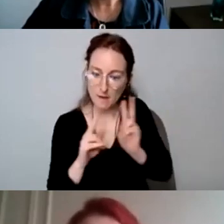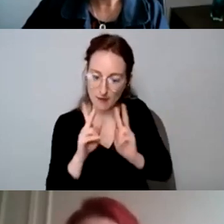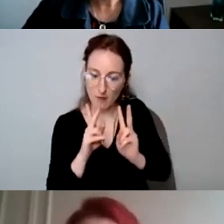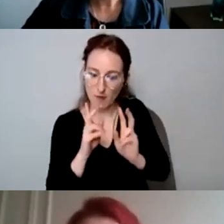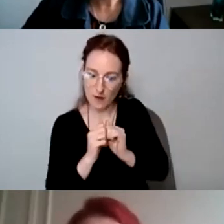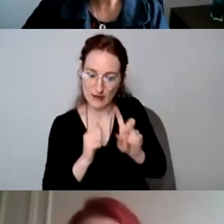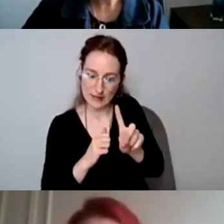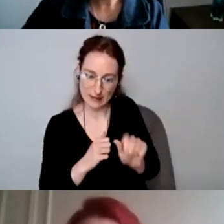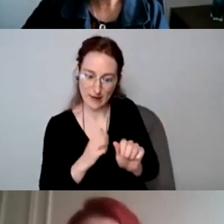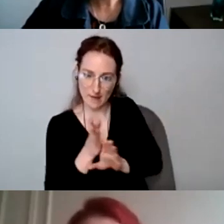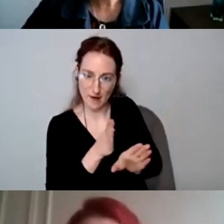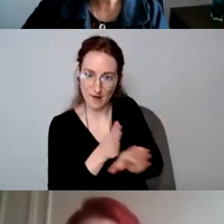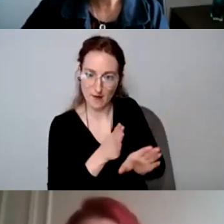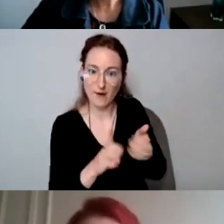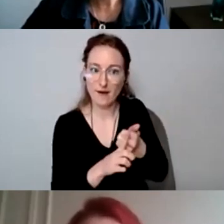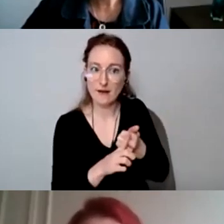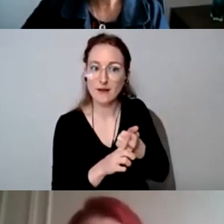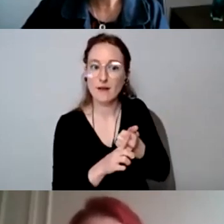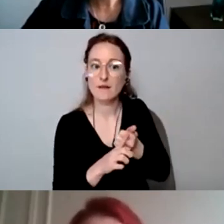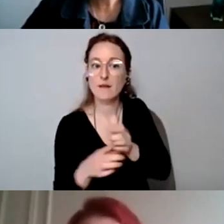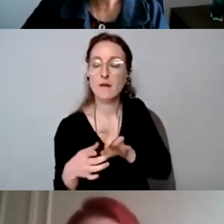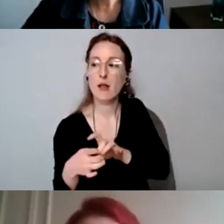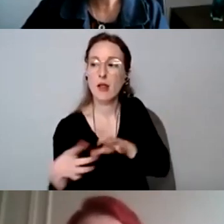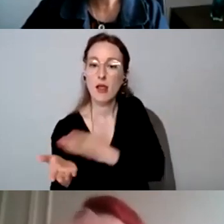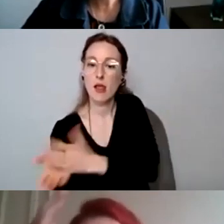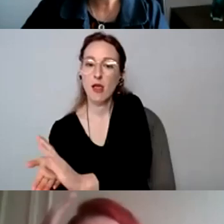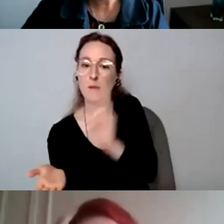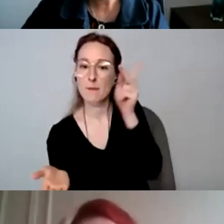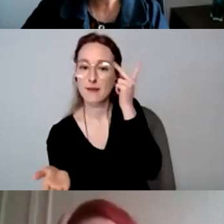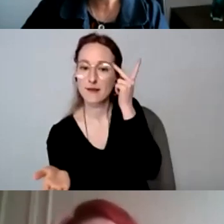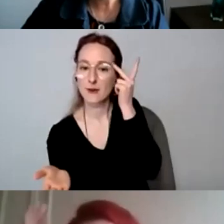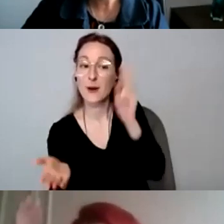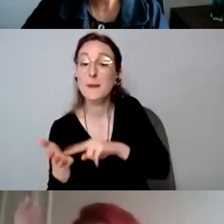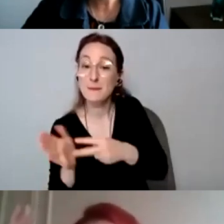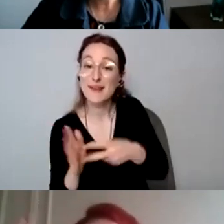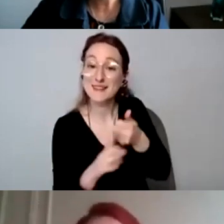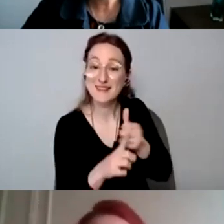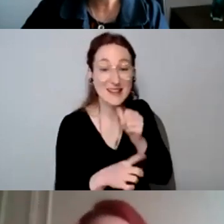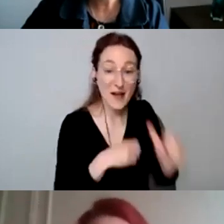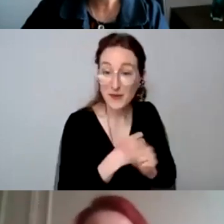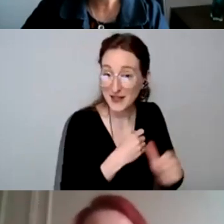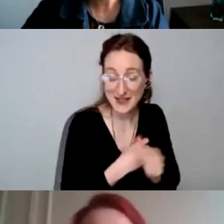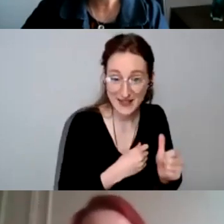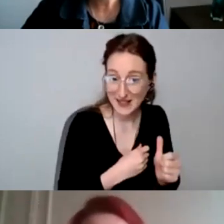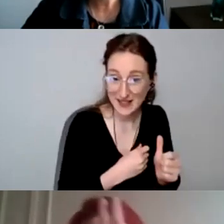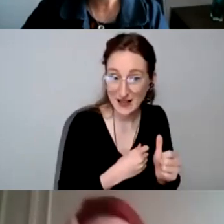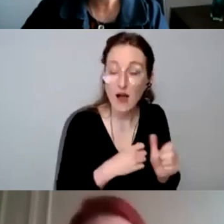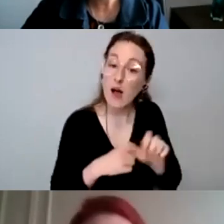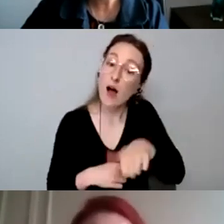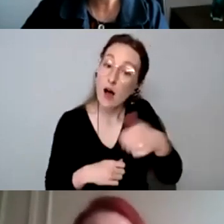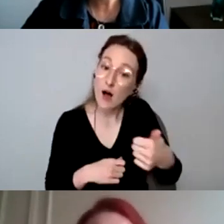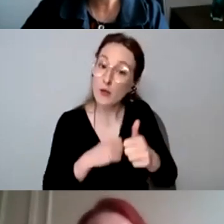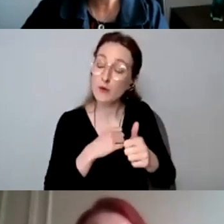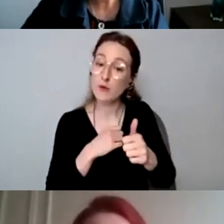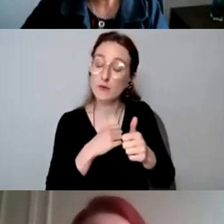this depoliticized minority that is made unthreatening, whereas other minorities are made threatening